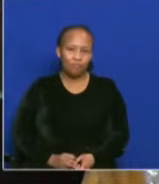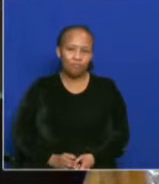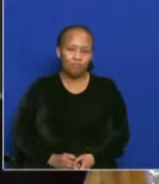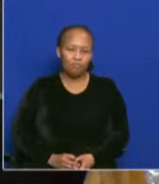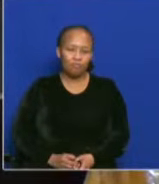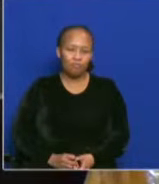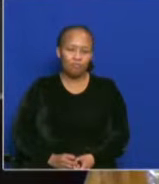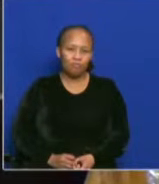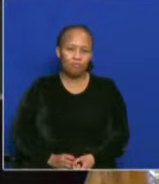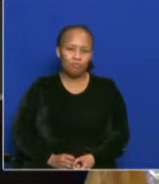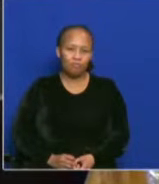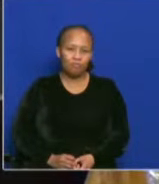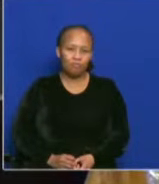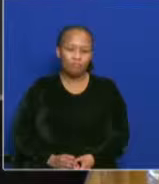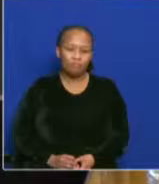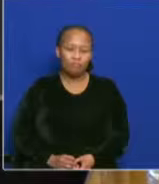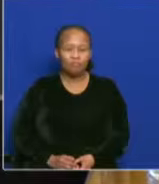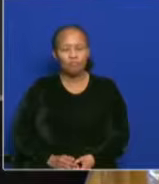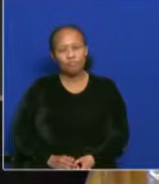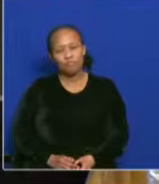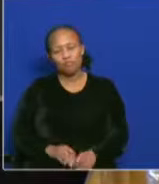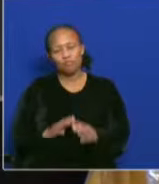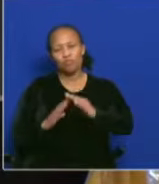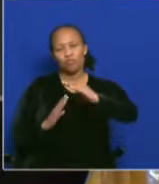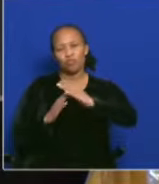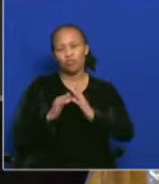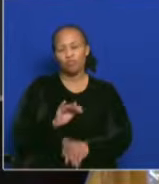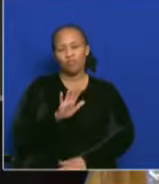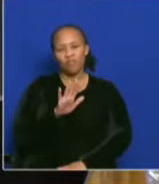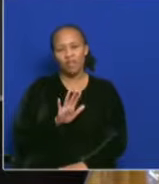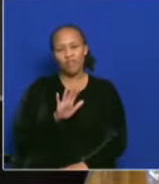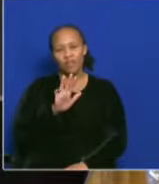At the top of 5974,